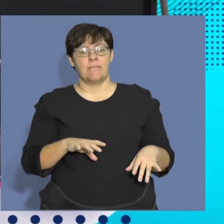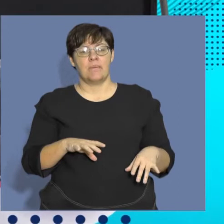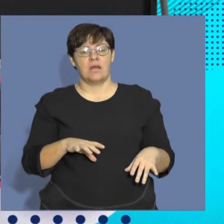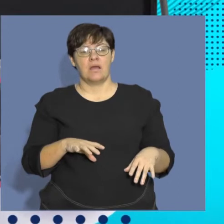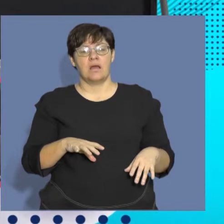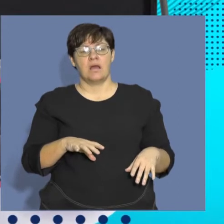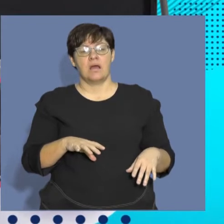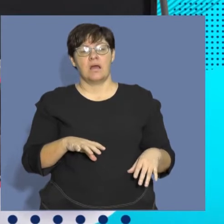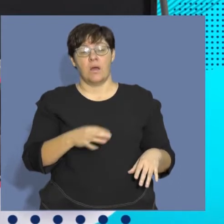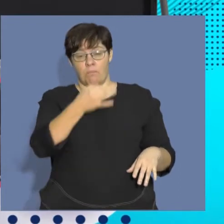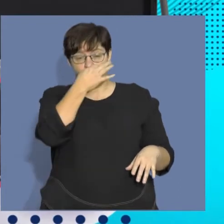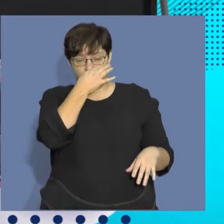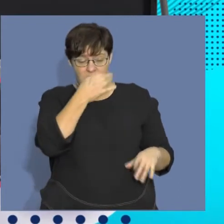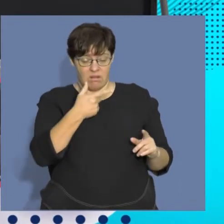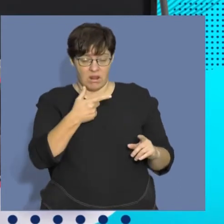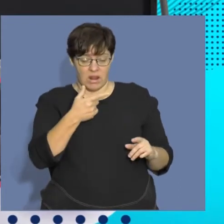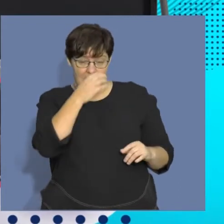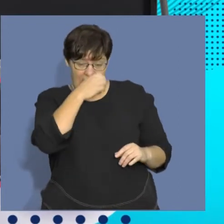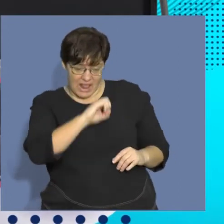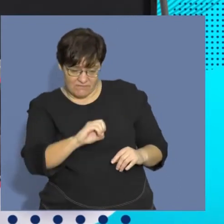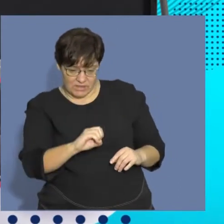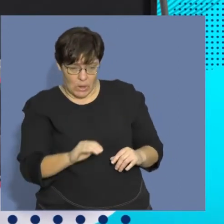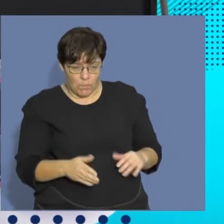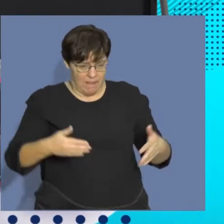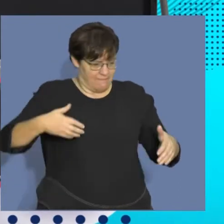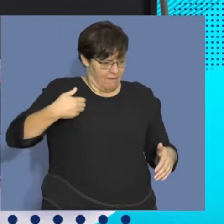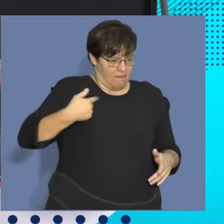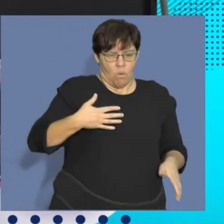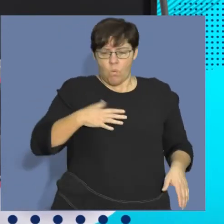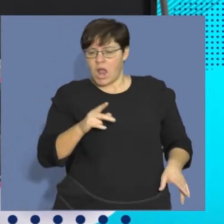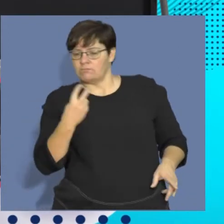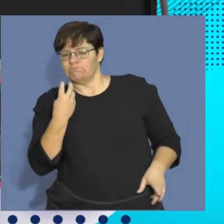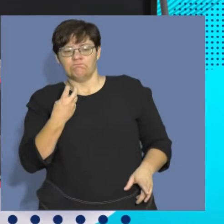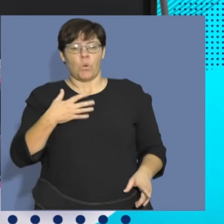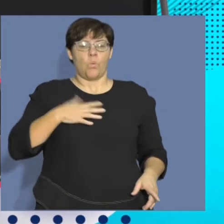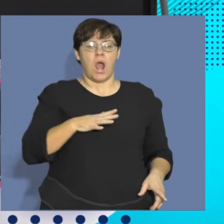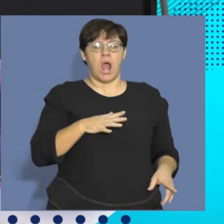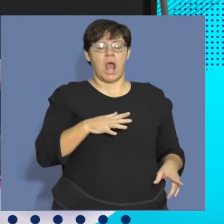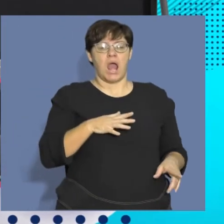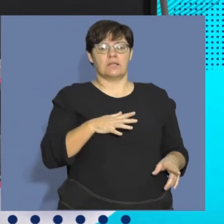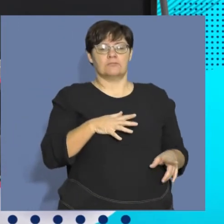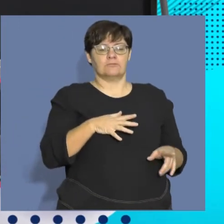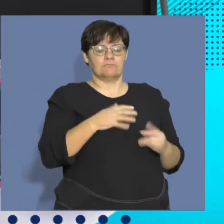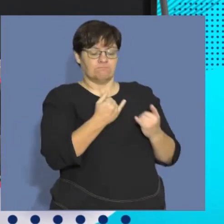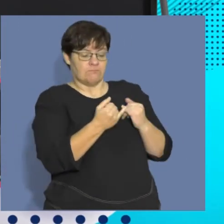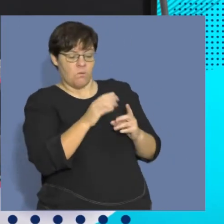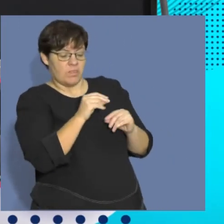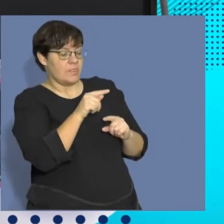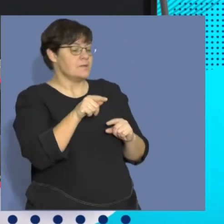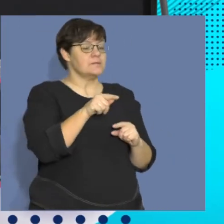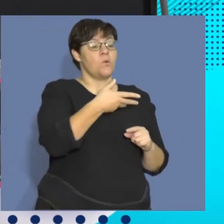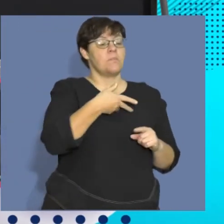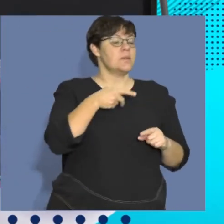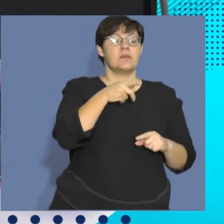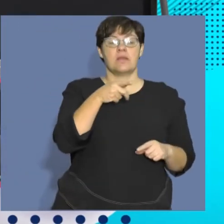a young bull becomes sexually mature and is looking for a mate, that